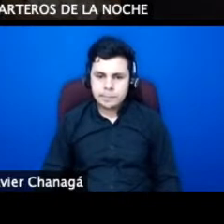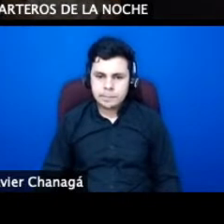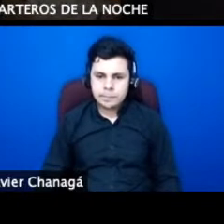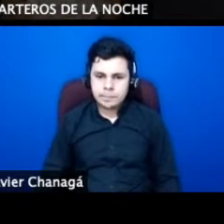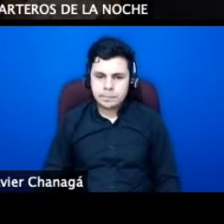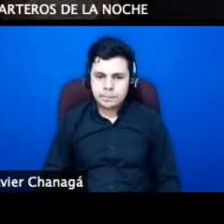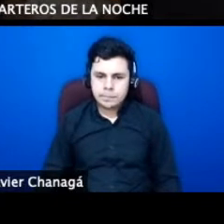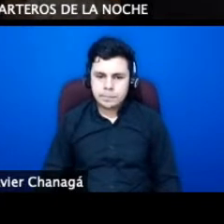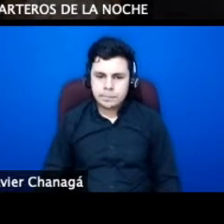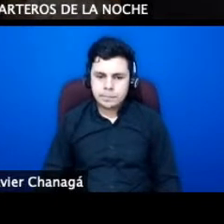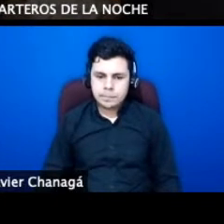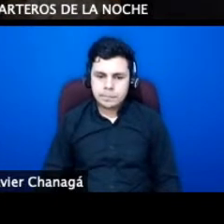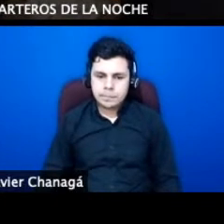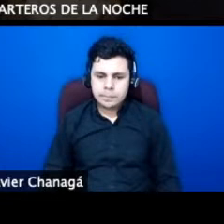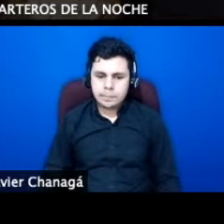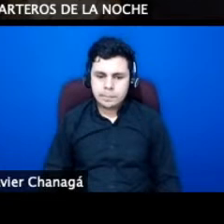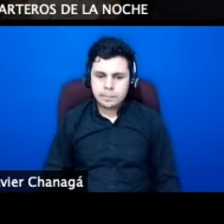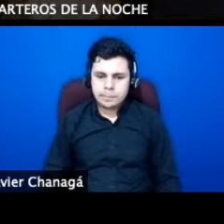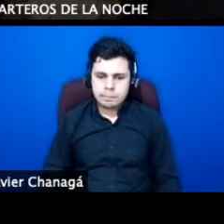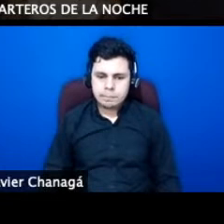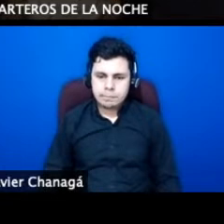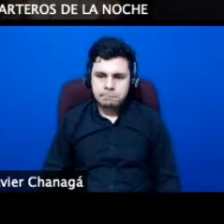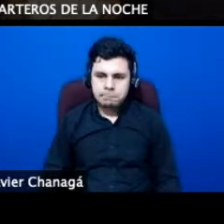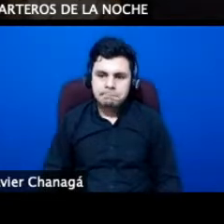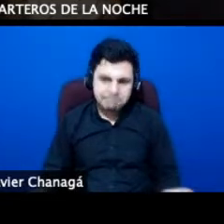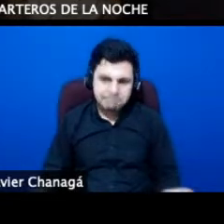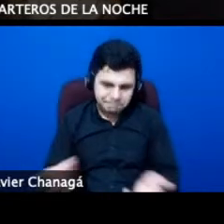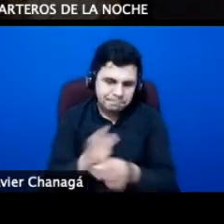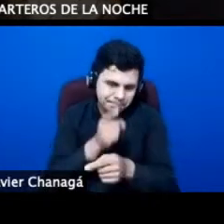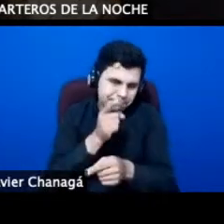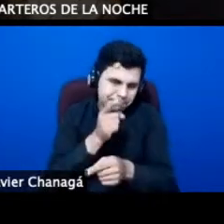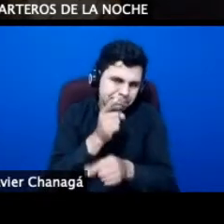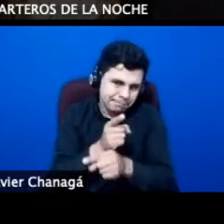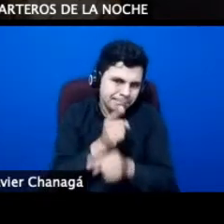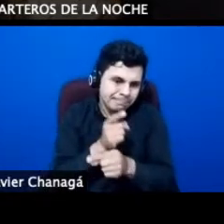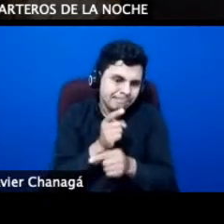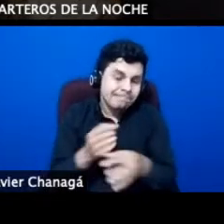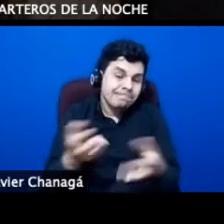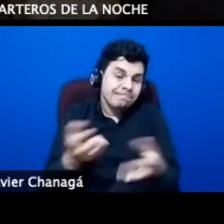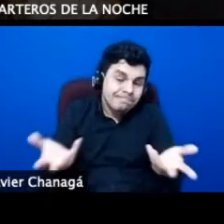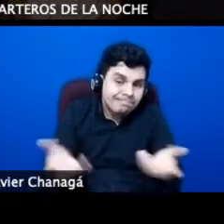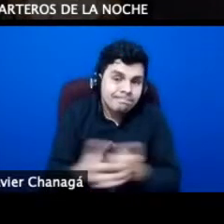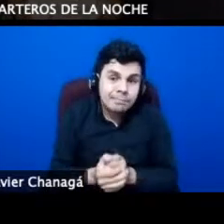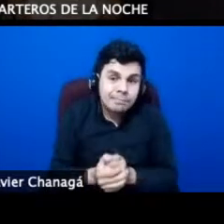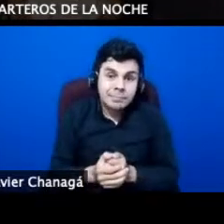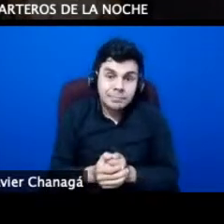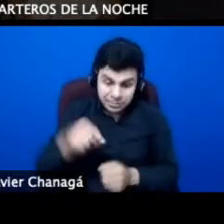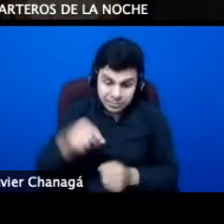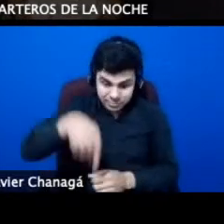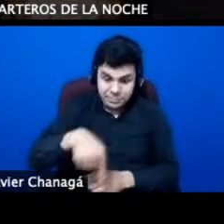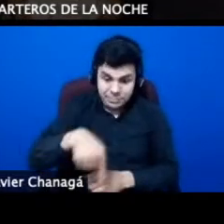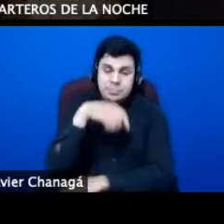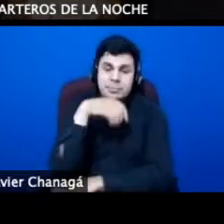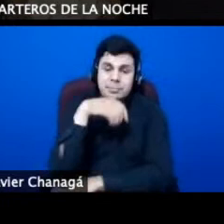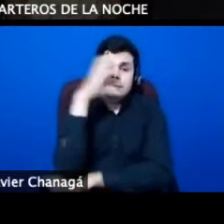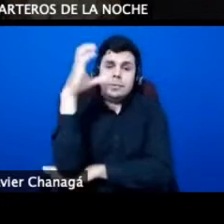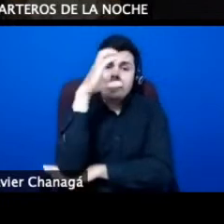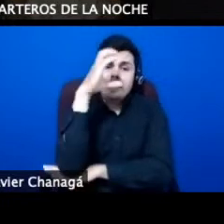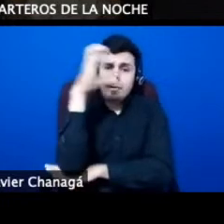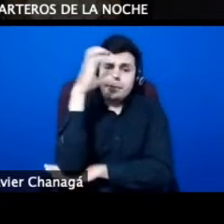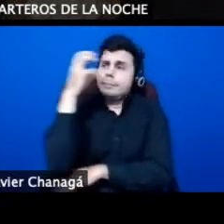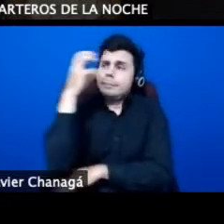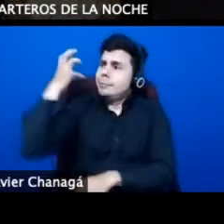Sí, históricamente nuestro país ha sido un país que, en cuanto a política pública, en